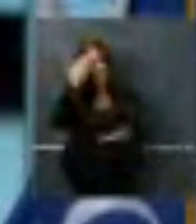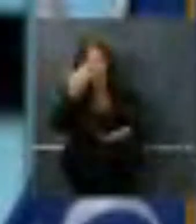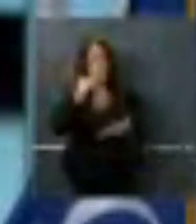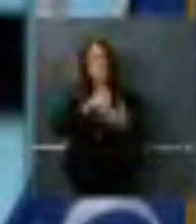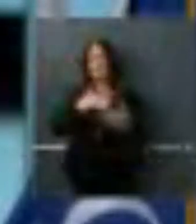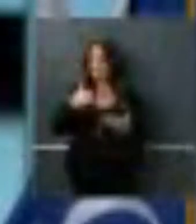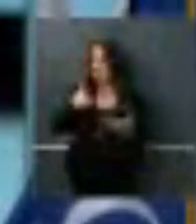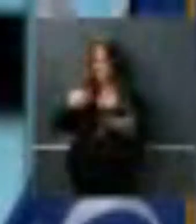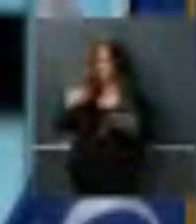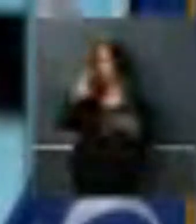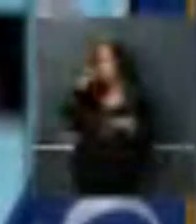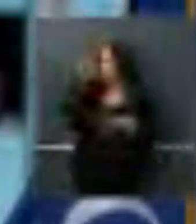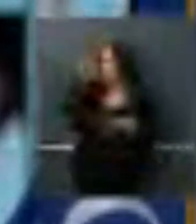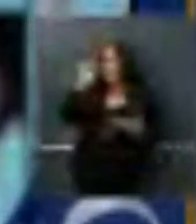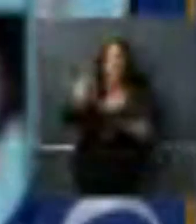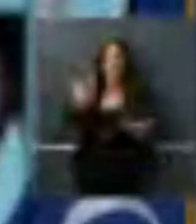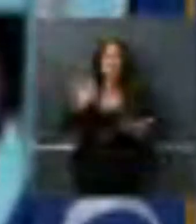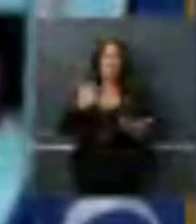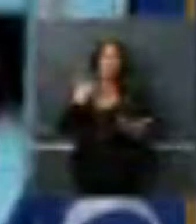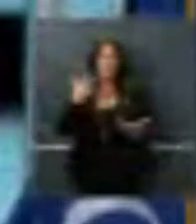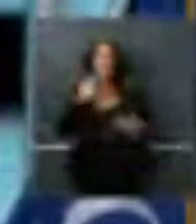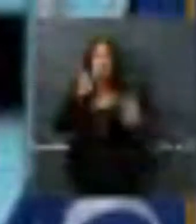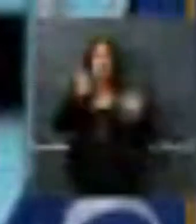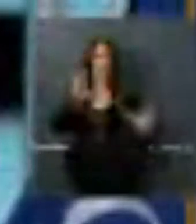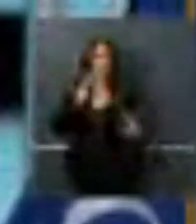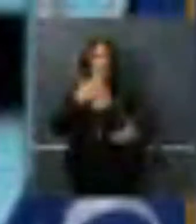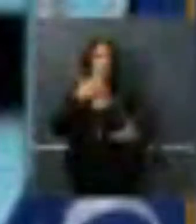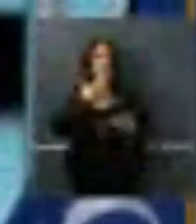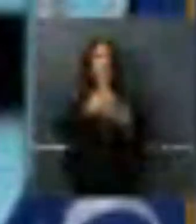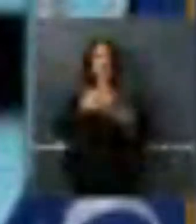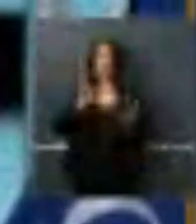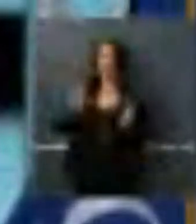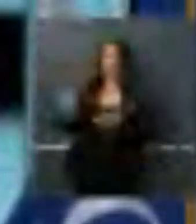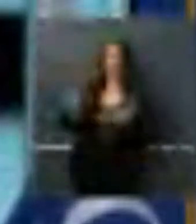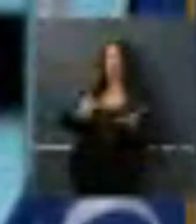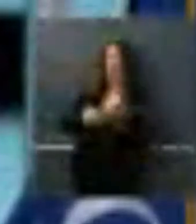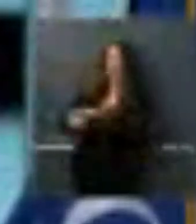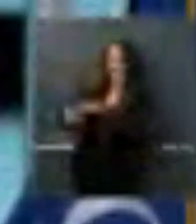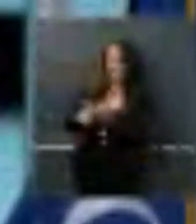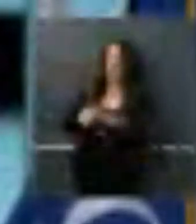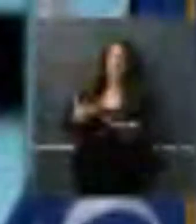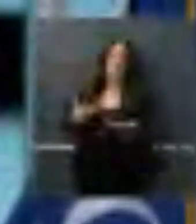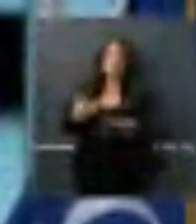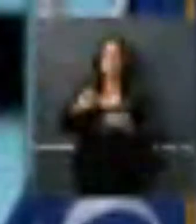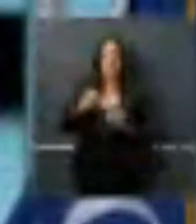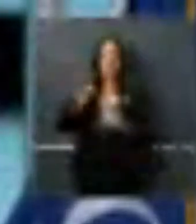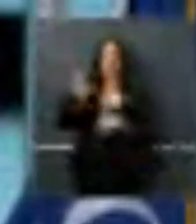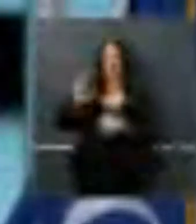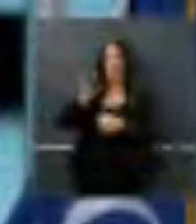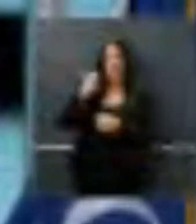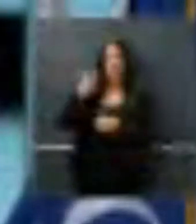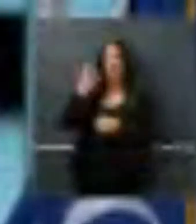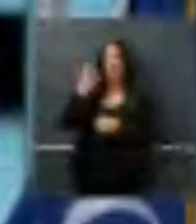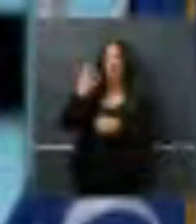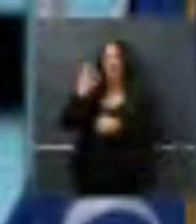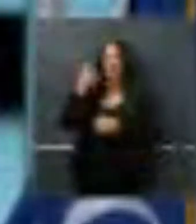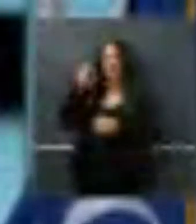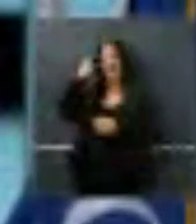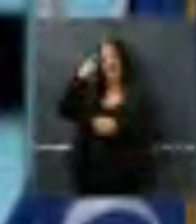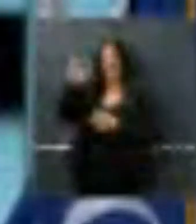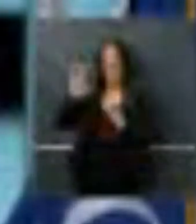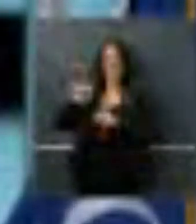getting the counsel of all the ex-living governors in the state of California, 2 Republicans and 2 Democrats. And we spent an hour